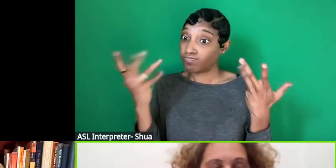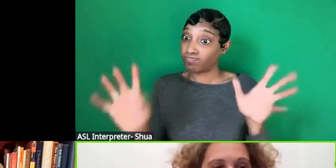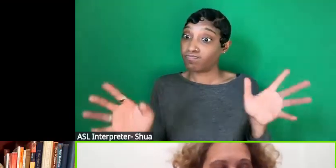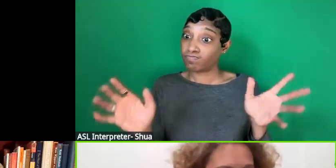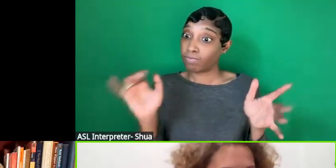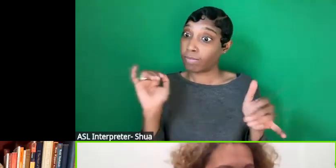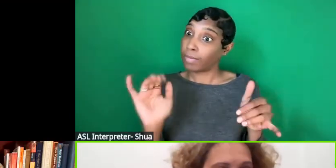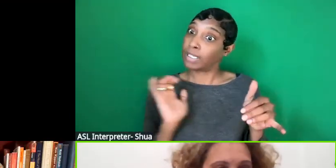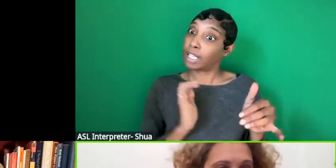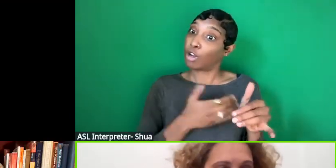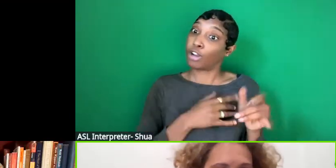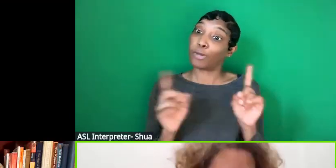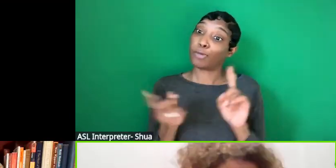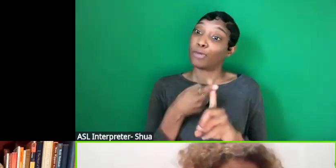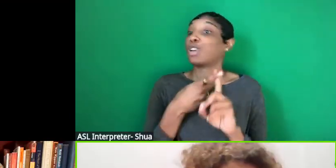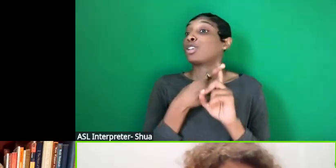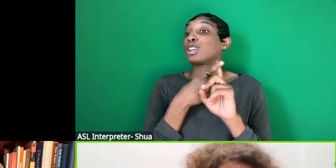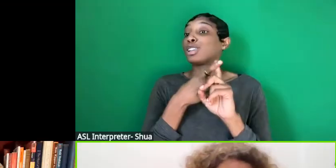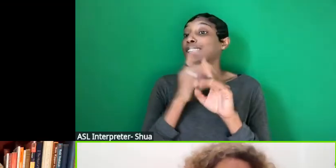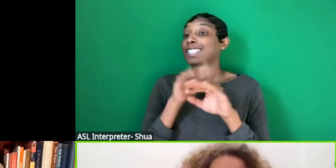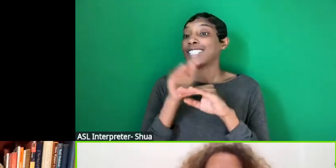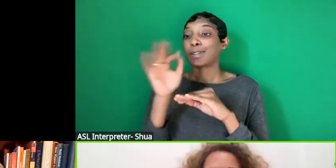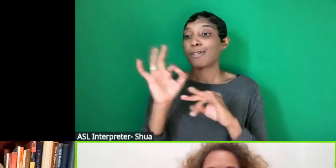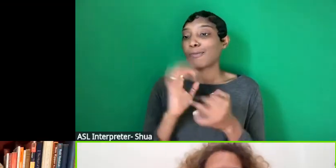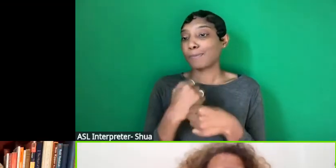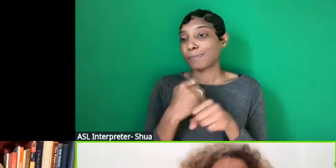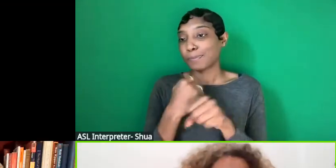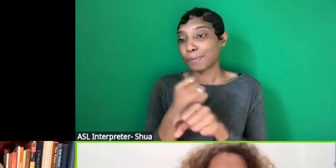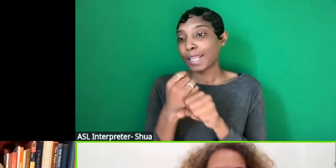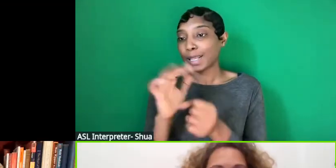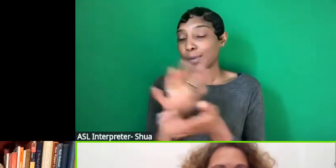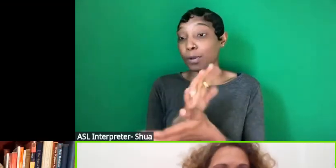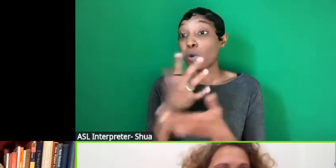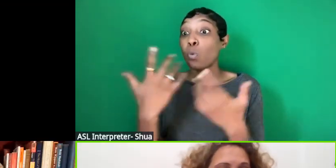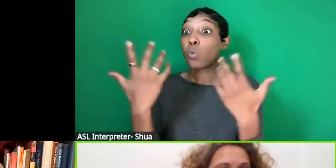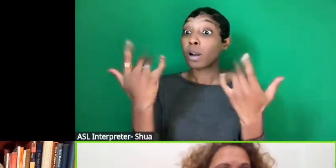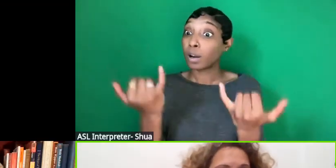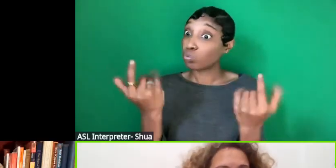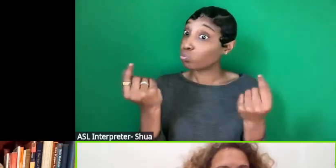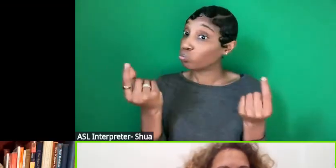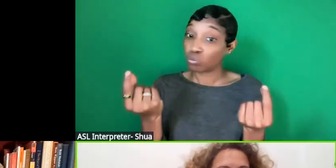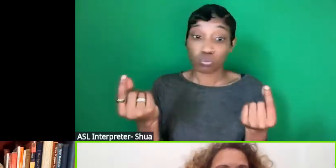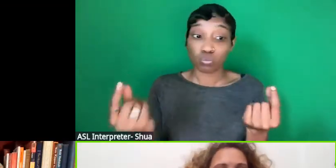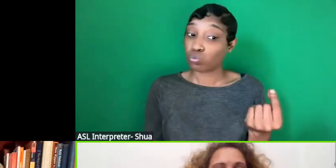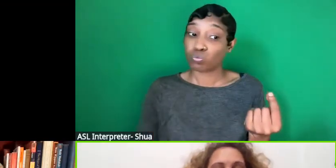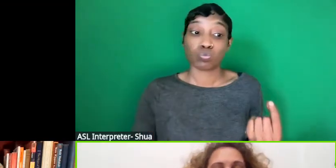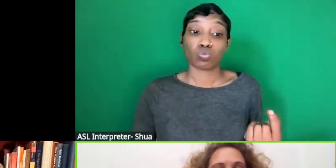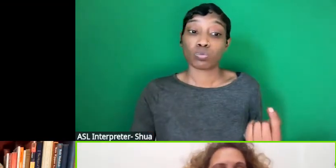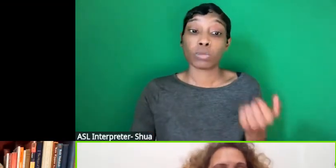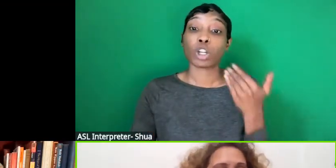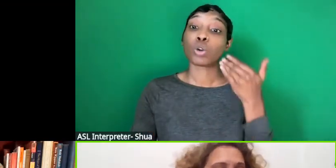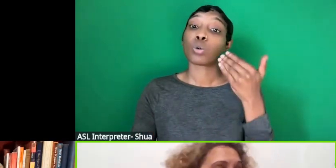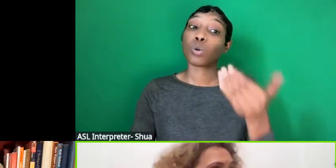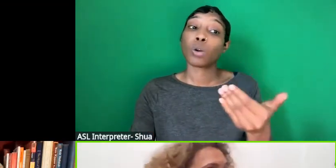our first step in this making of the paper. What I want you to do then is go ahead,